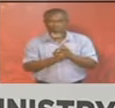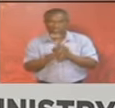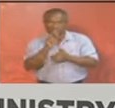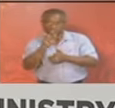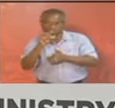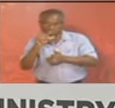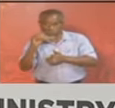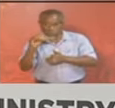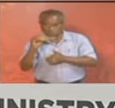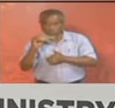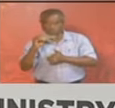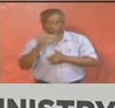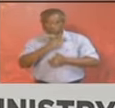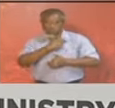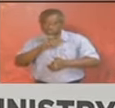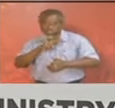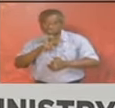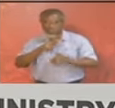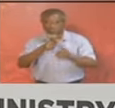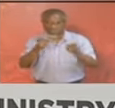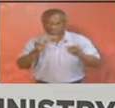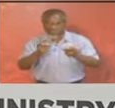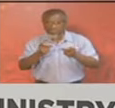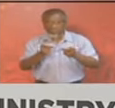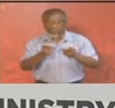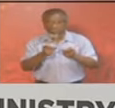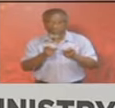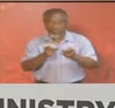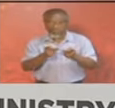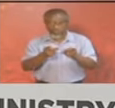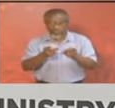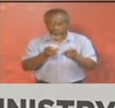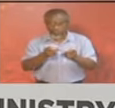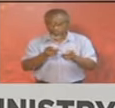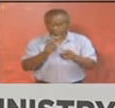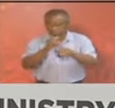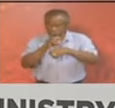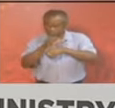community leaders on the prevention and control of COVID-19.